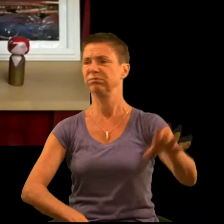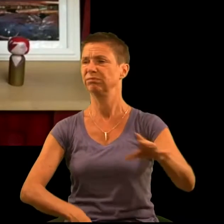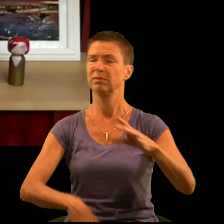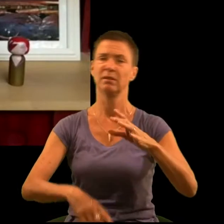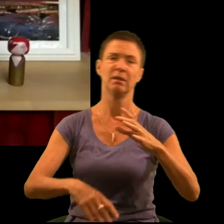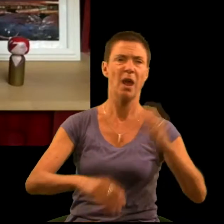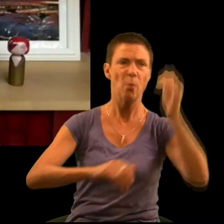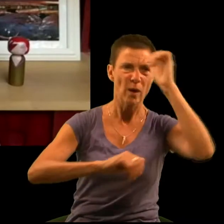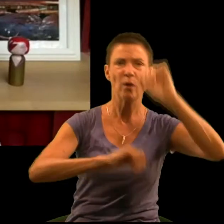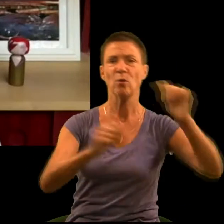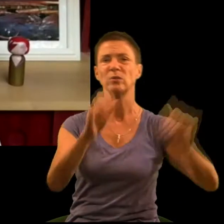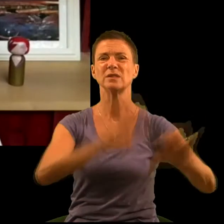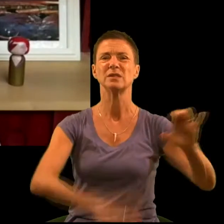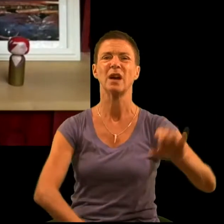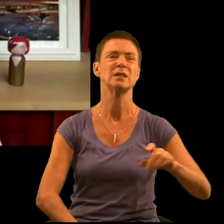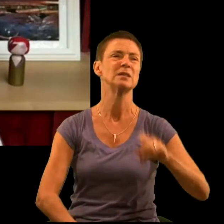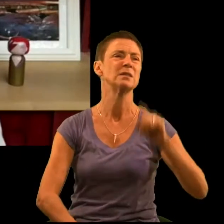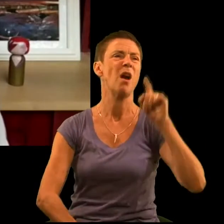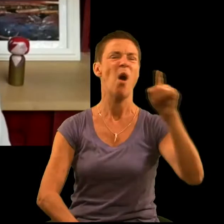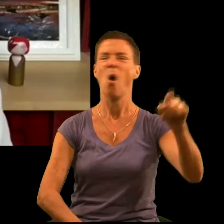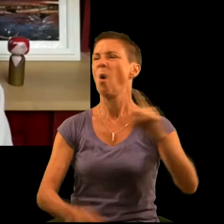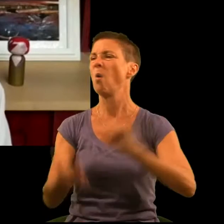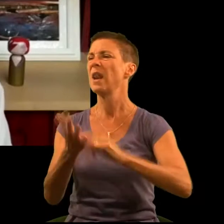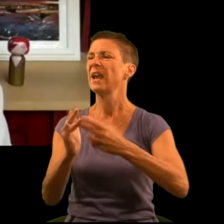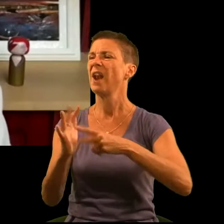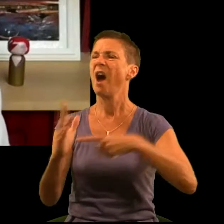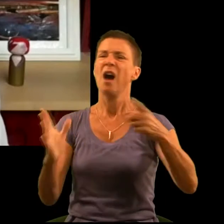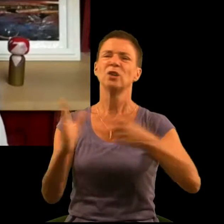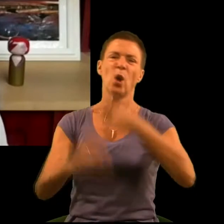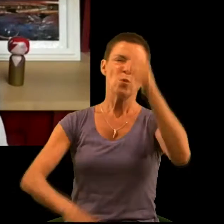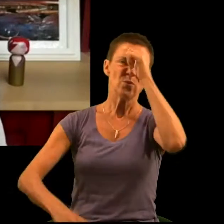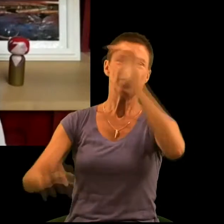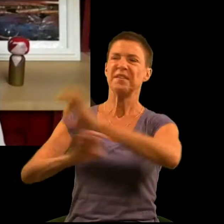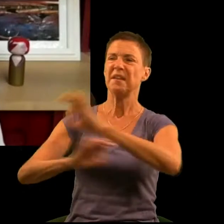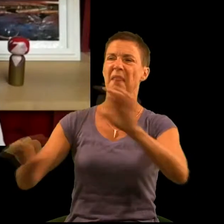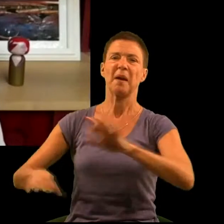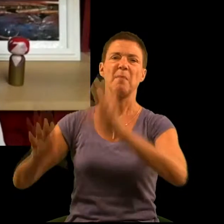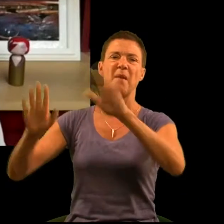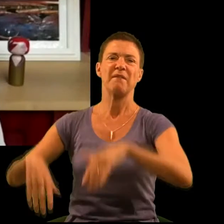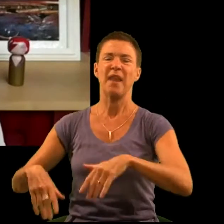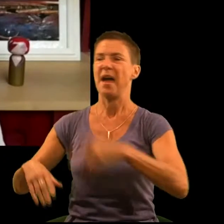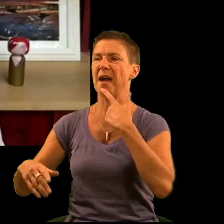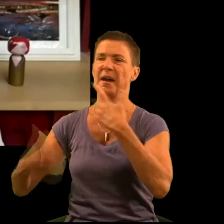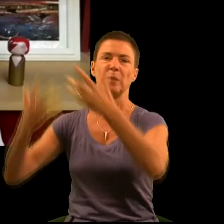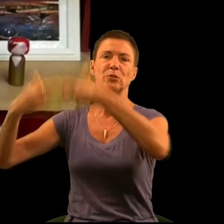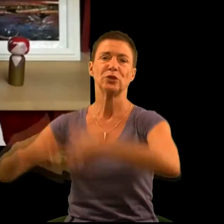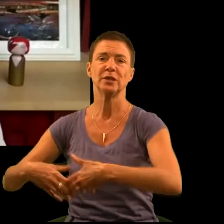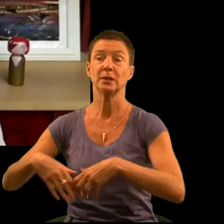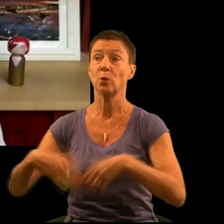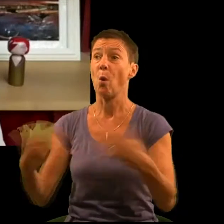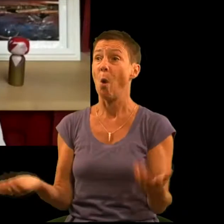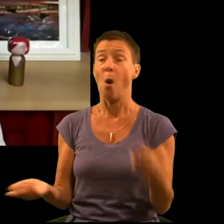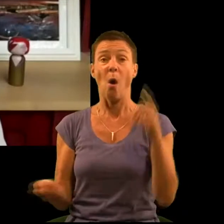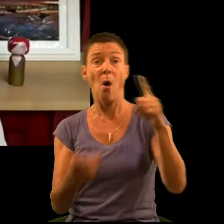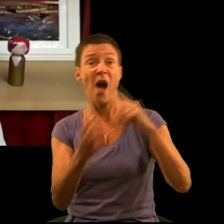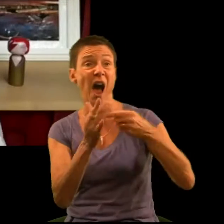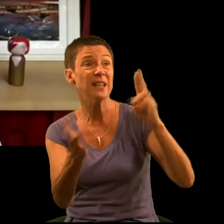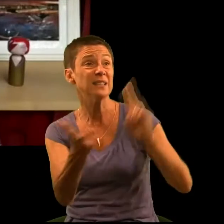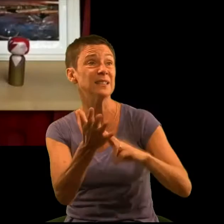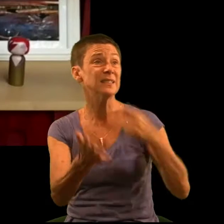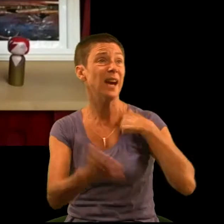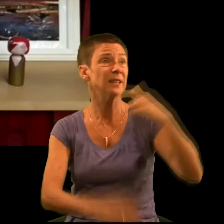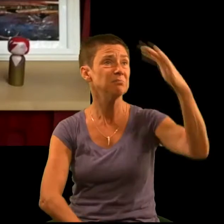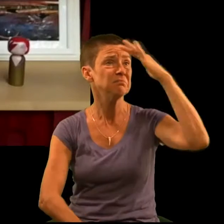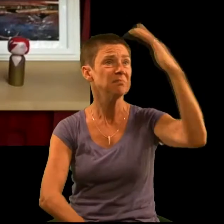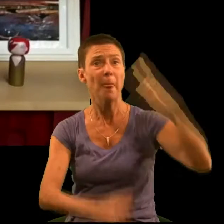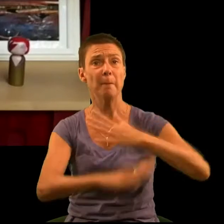with comments like, "Leonardo knew about as much about flying machines as I know about boy bands," or "Regarding Einstein's devotion